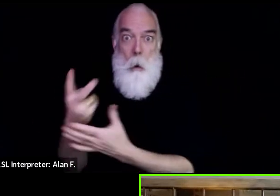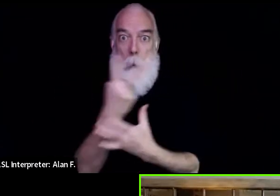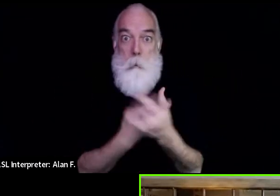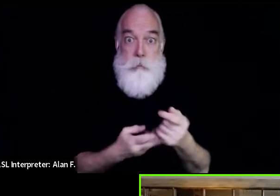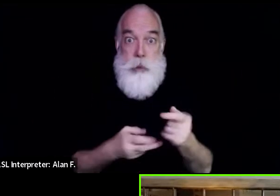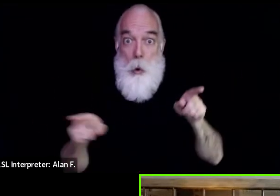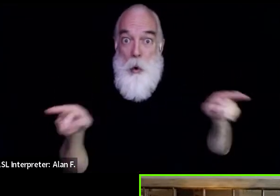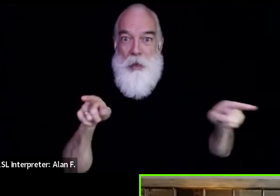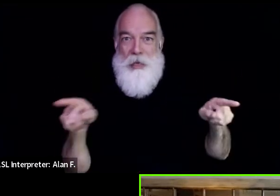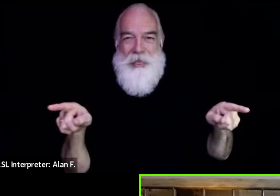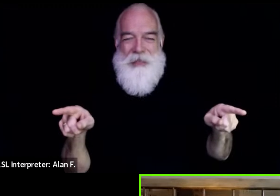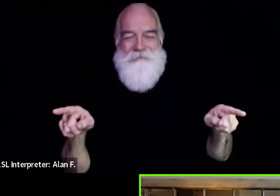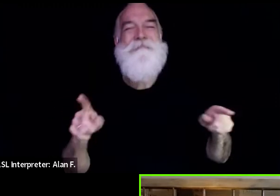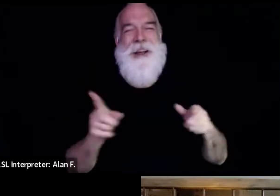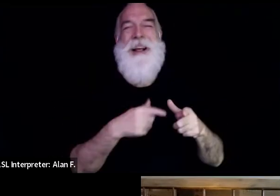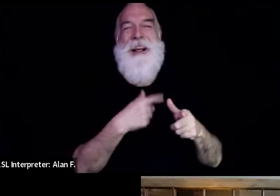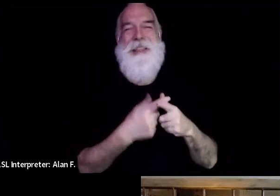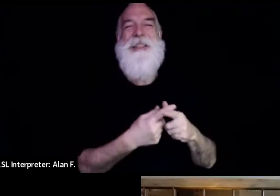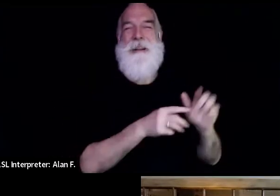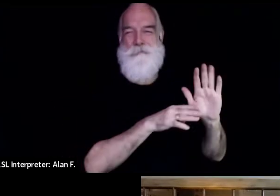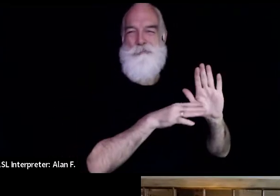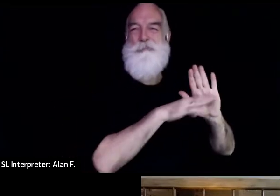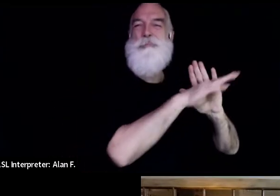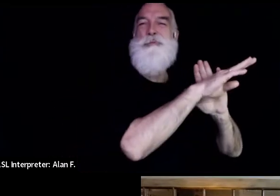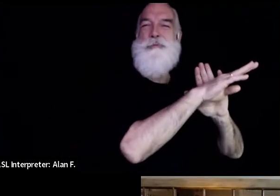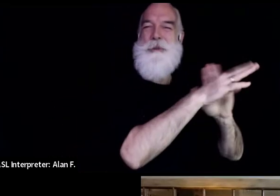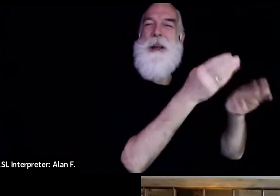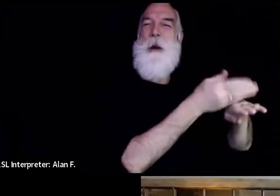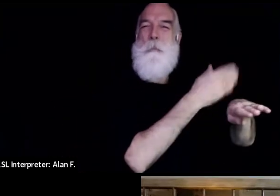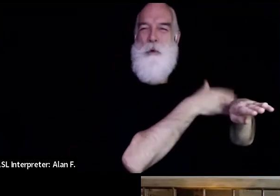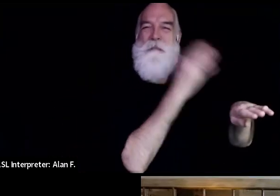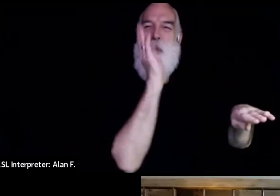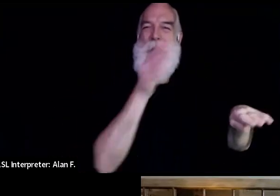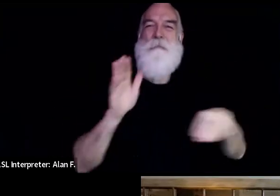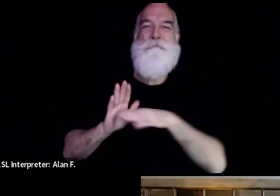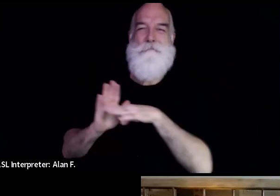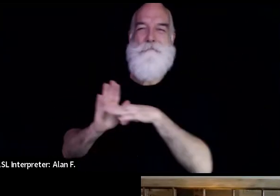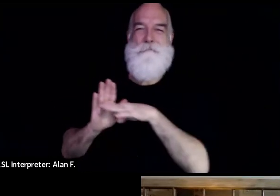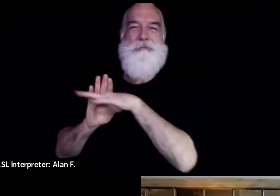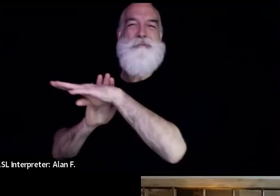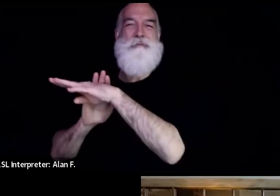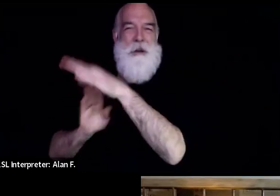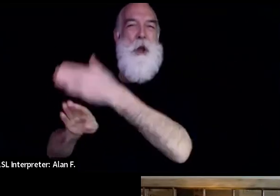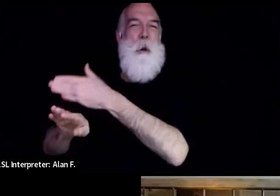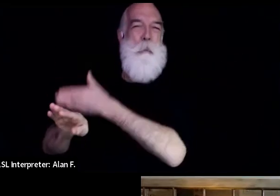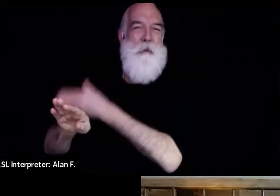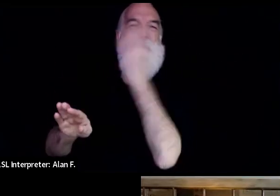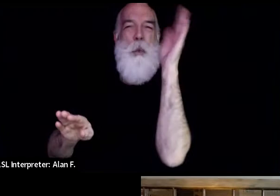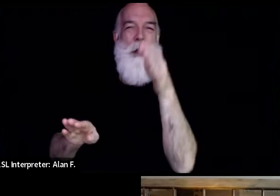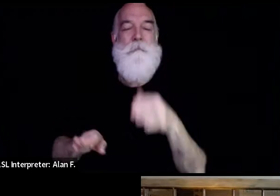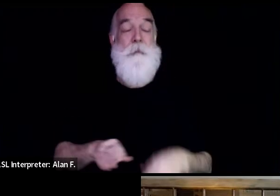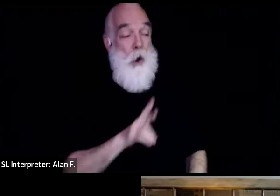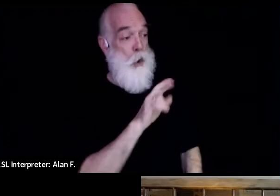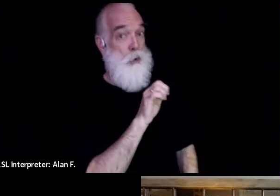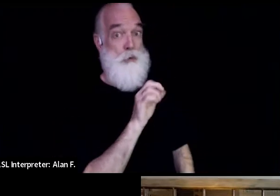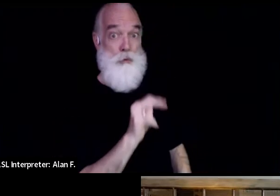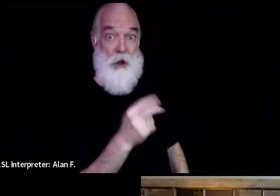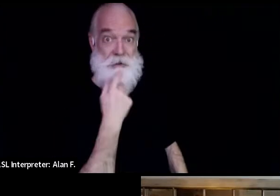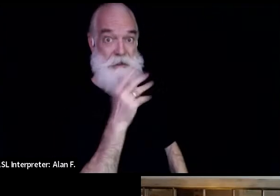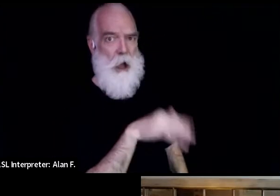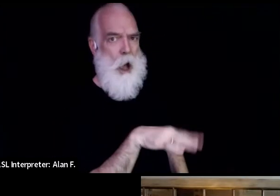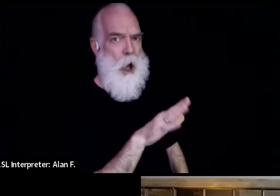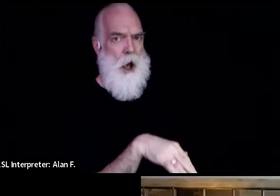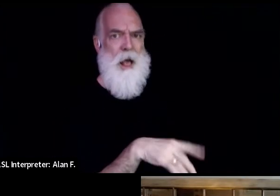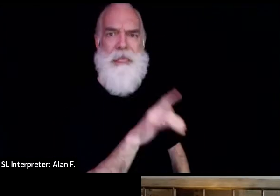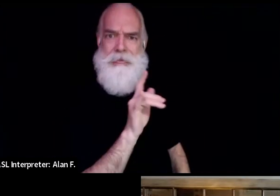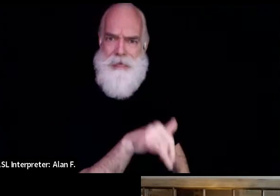see improvement in both areas. And that maybe that is going to be the answer to what I wanted to ask you next, because you know, certainly, as you know, that in many